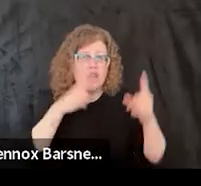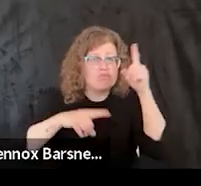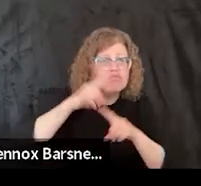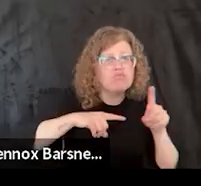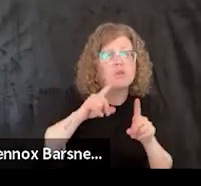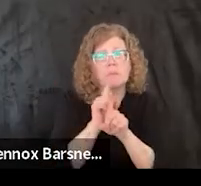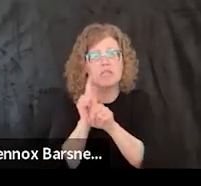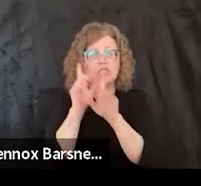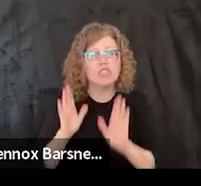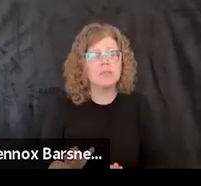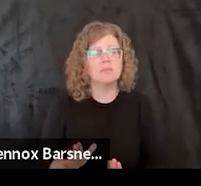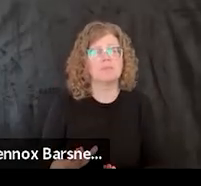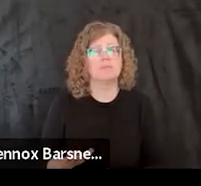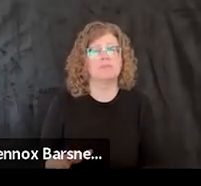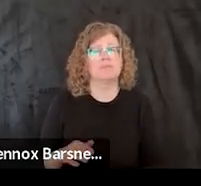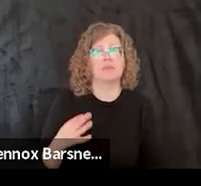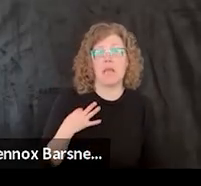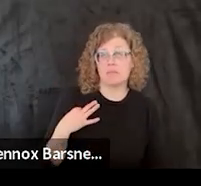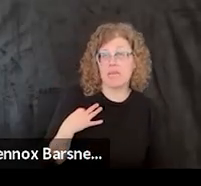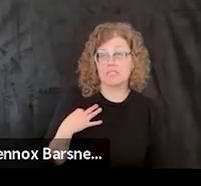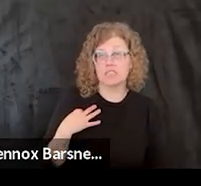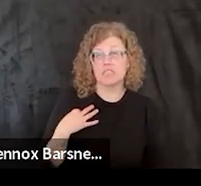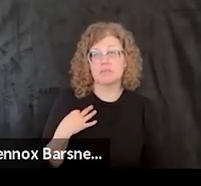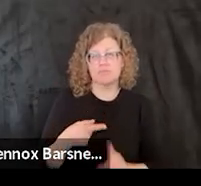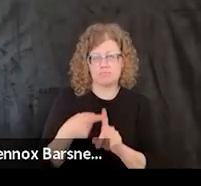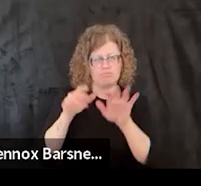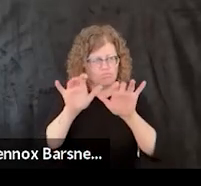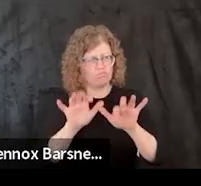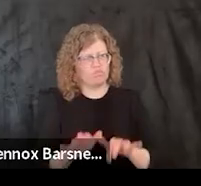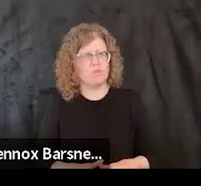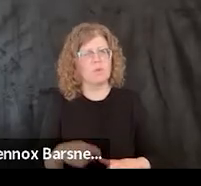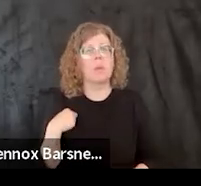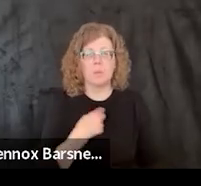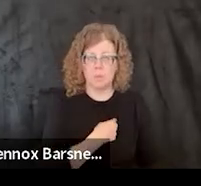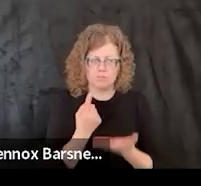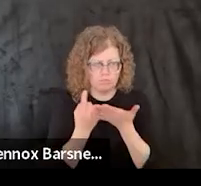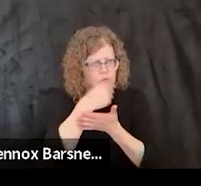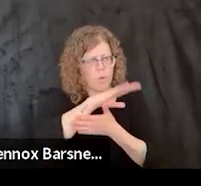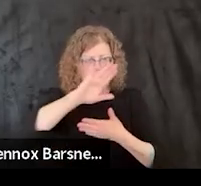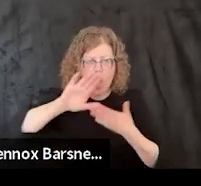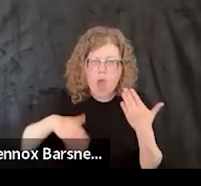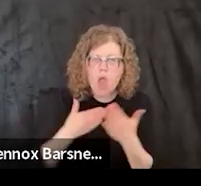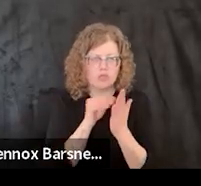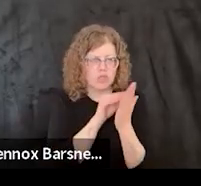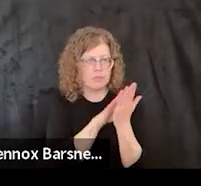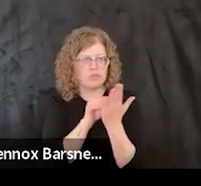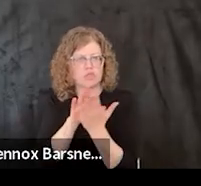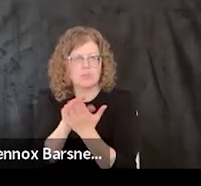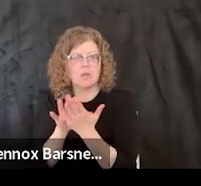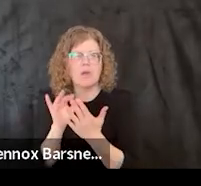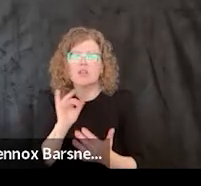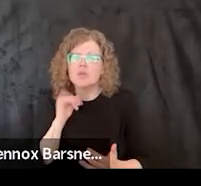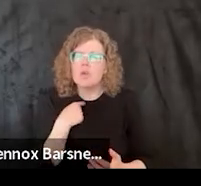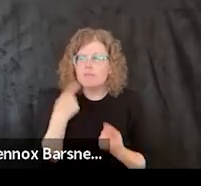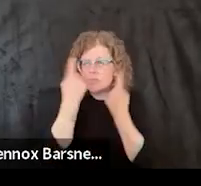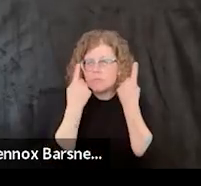While the application is considered holistically, the primary element that will relate to this program consideration are